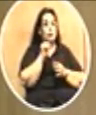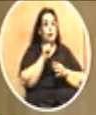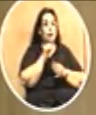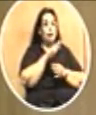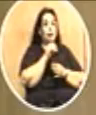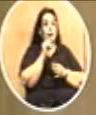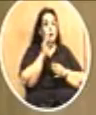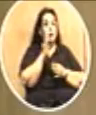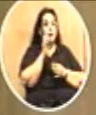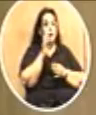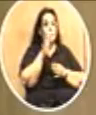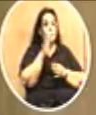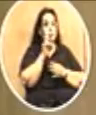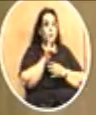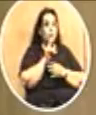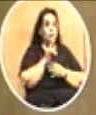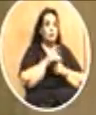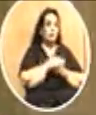Byrd,